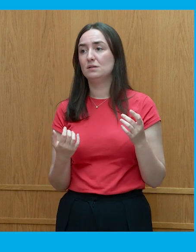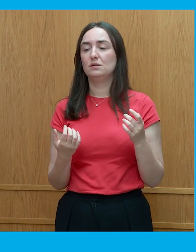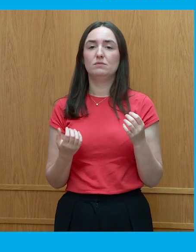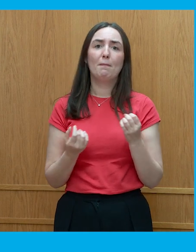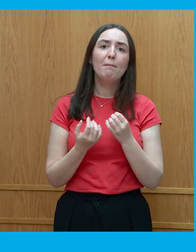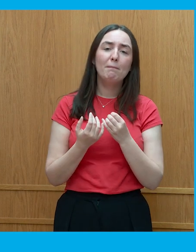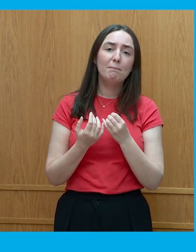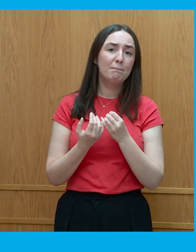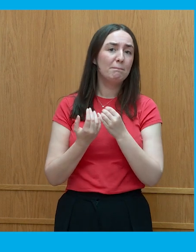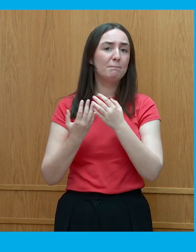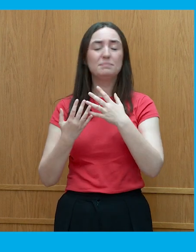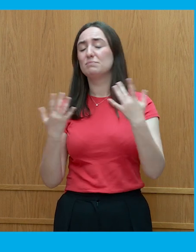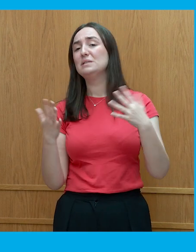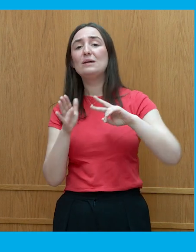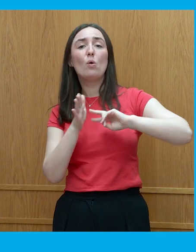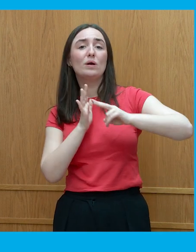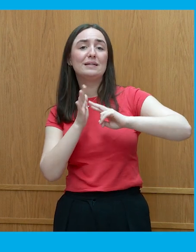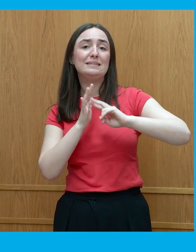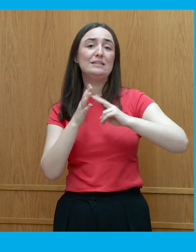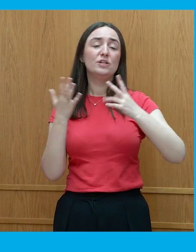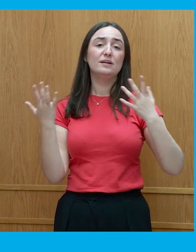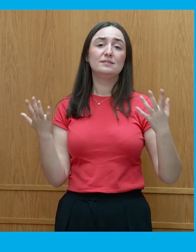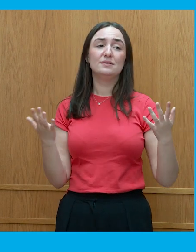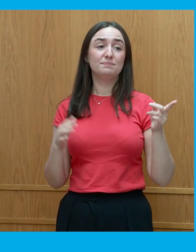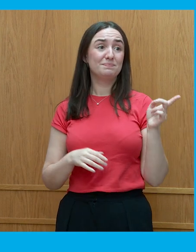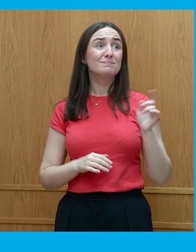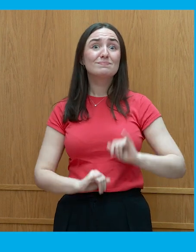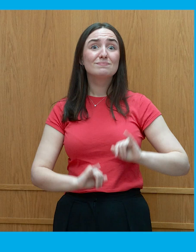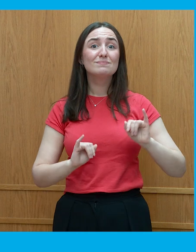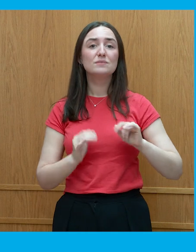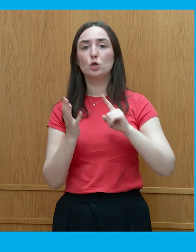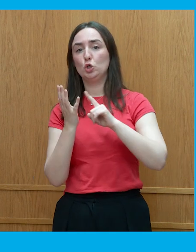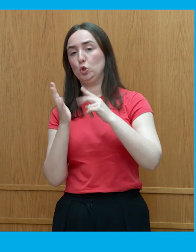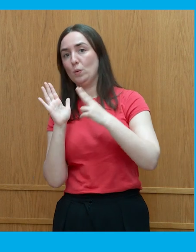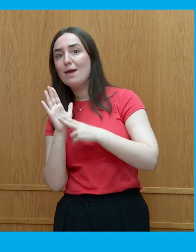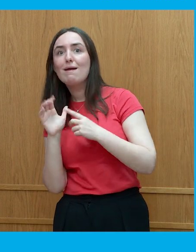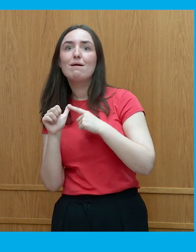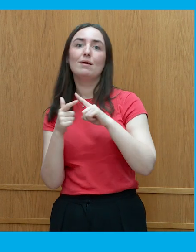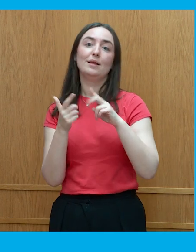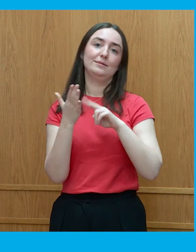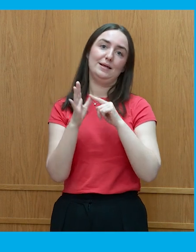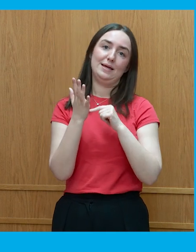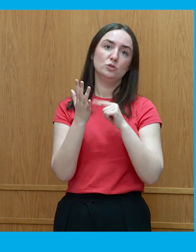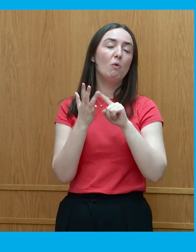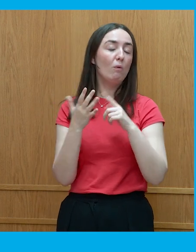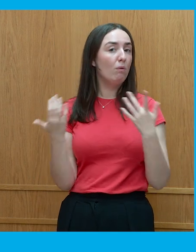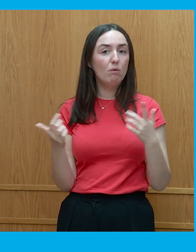for multilateral organizations, if the UN, NATO, take your pick, any of the acronyms.